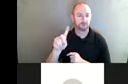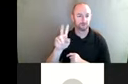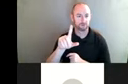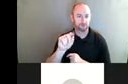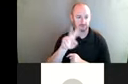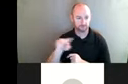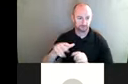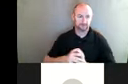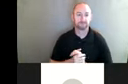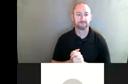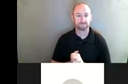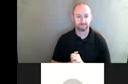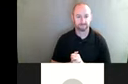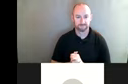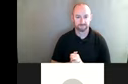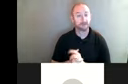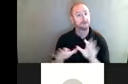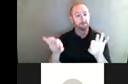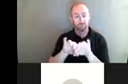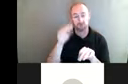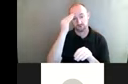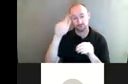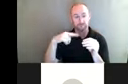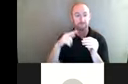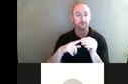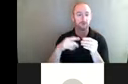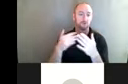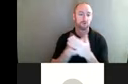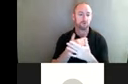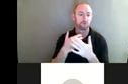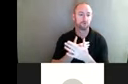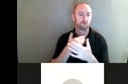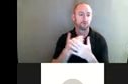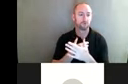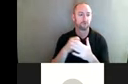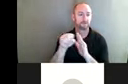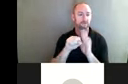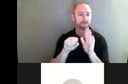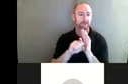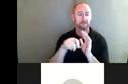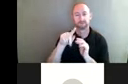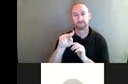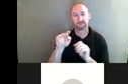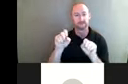Okay. Important things to know about this new state plane system